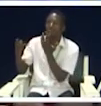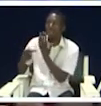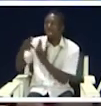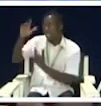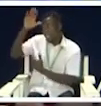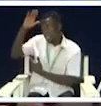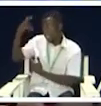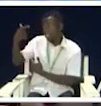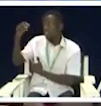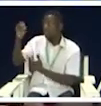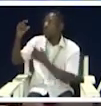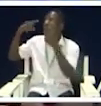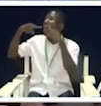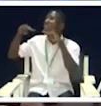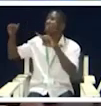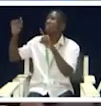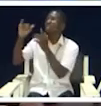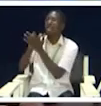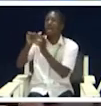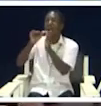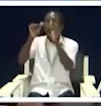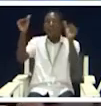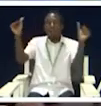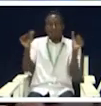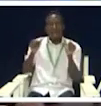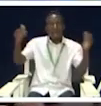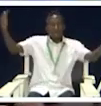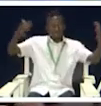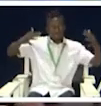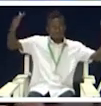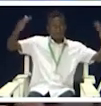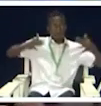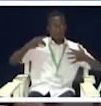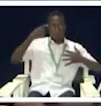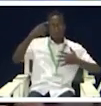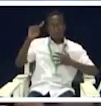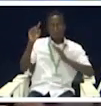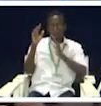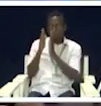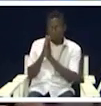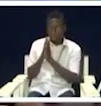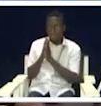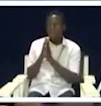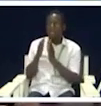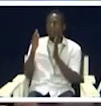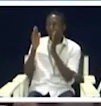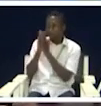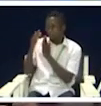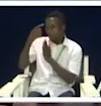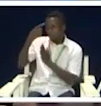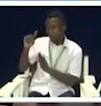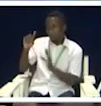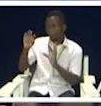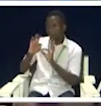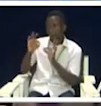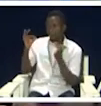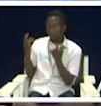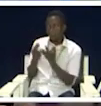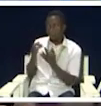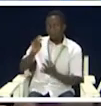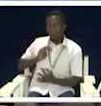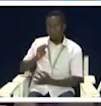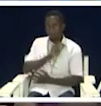that the altar was open for prayers, he raised prayers for a family member who was at the point of